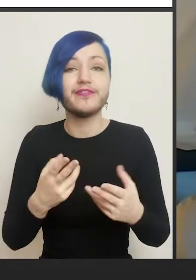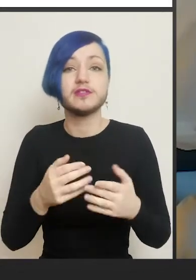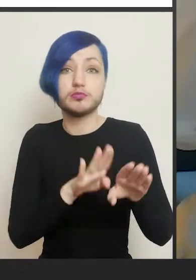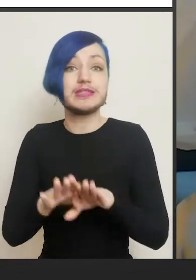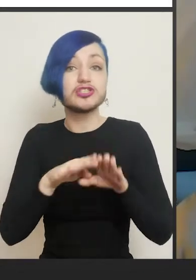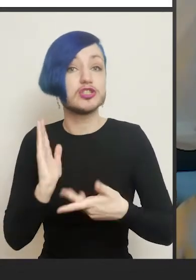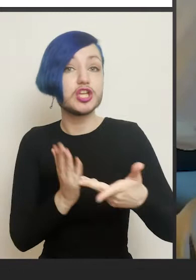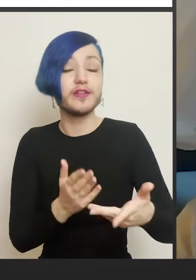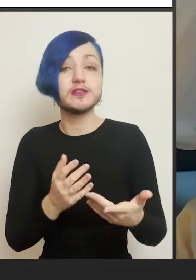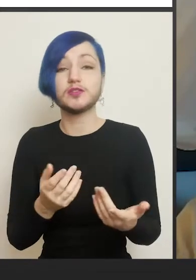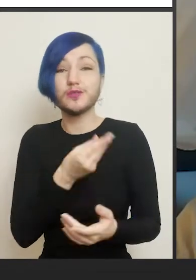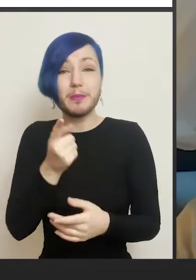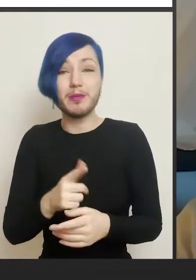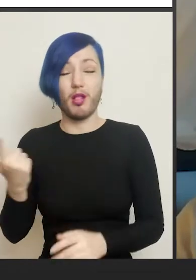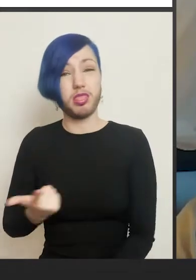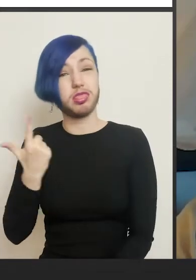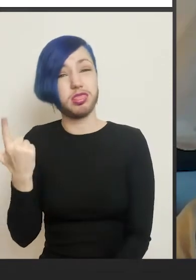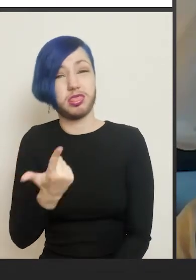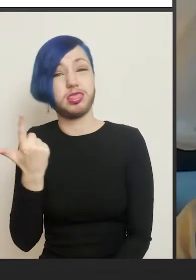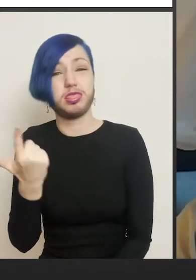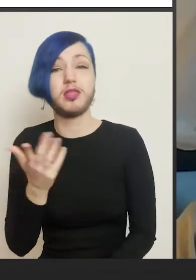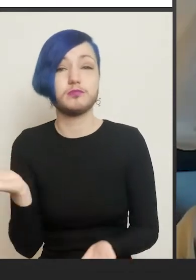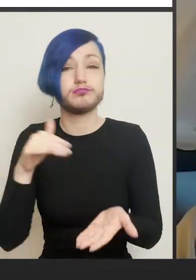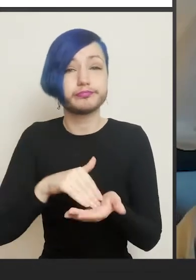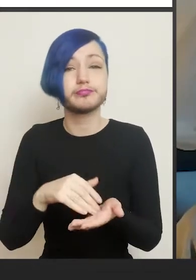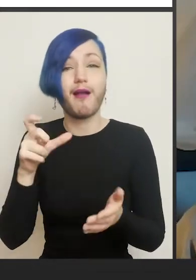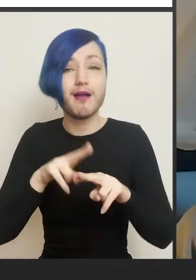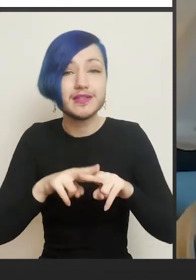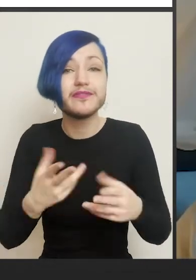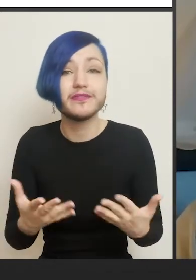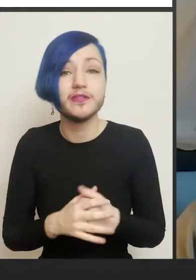It's a national service, so for some that's a really long way.